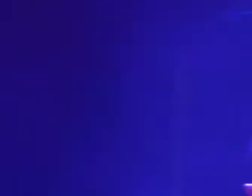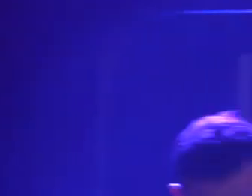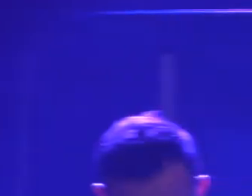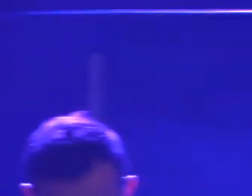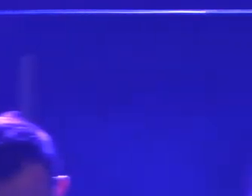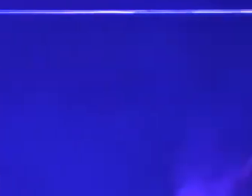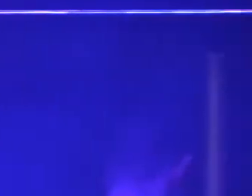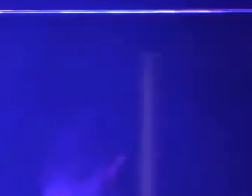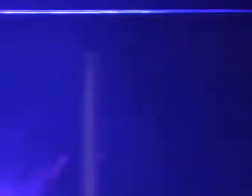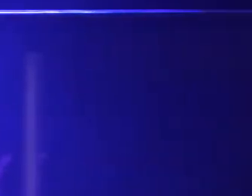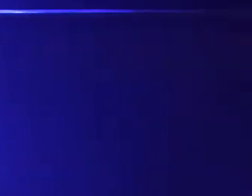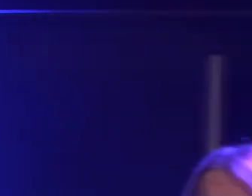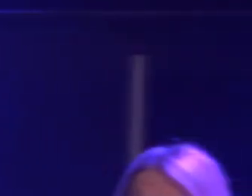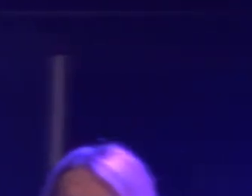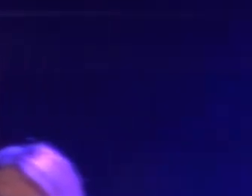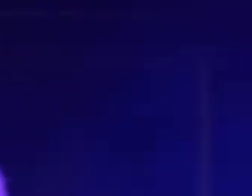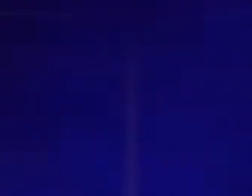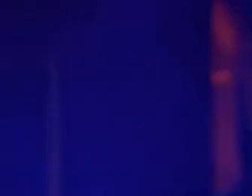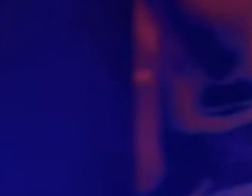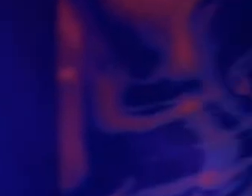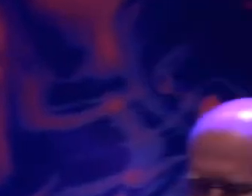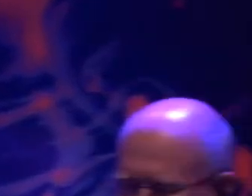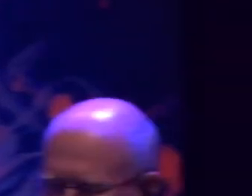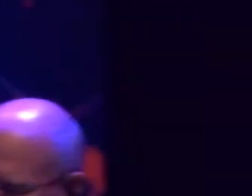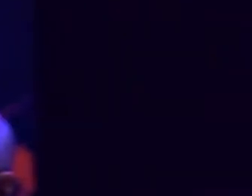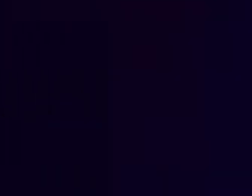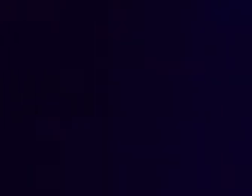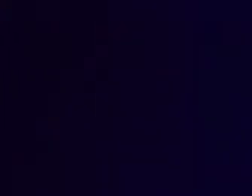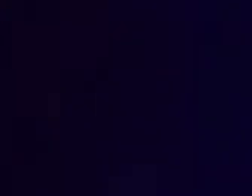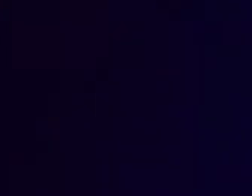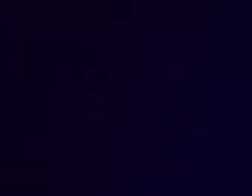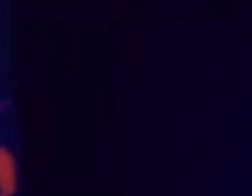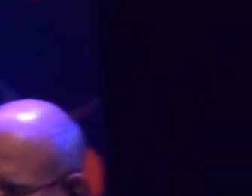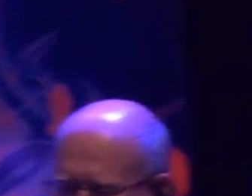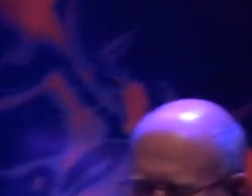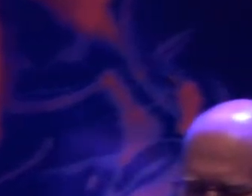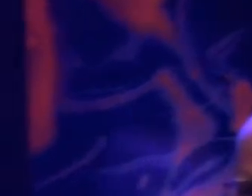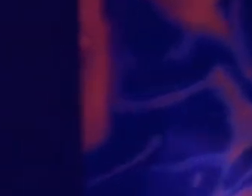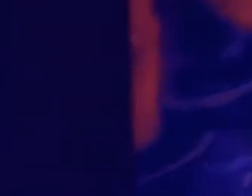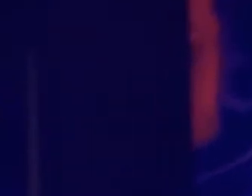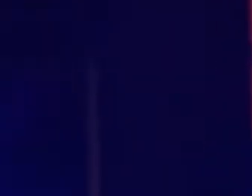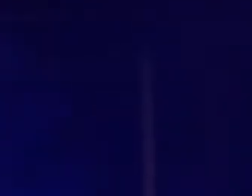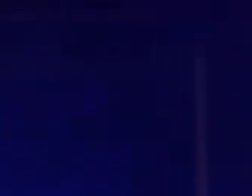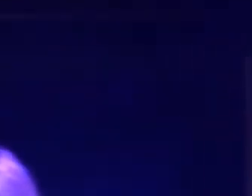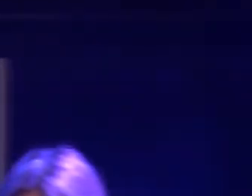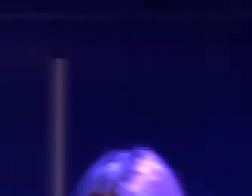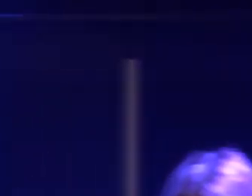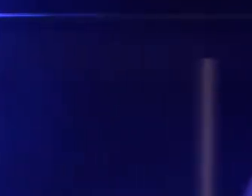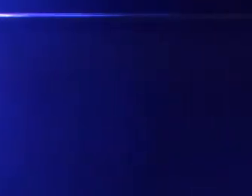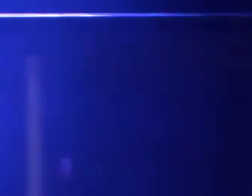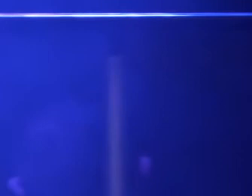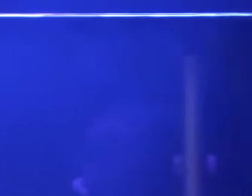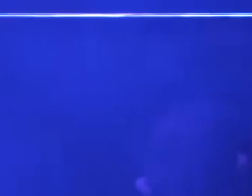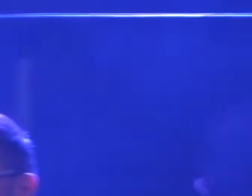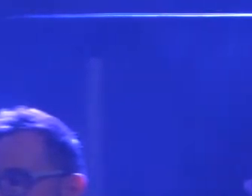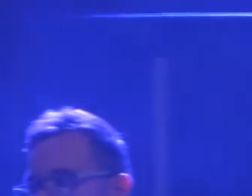those here in a valley this week in our church, God. We think of those who are bereaved, Father. We think of those who are in a desperate place today, God,